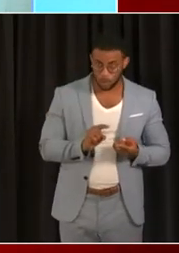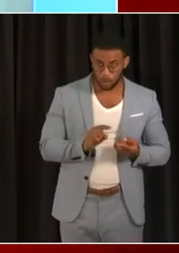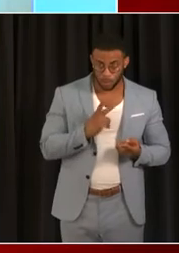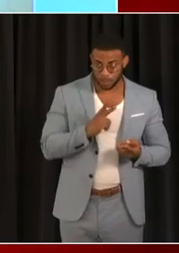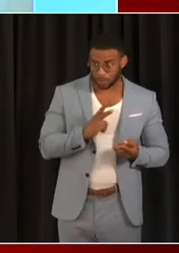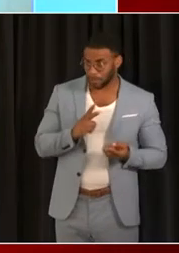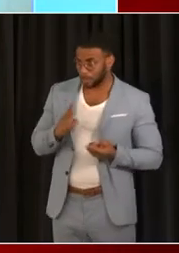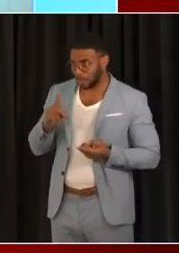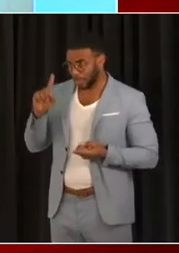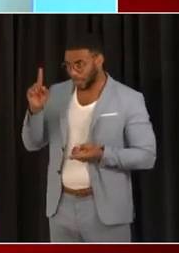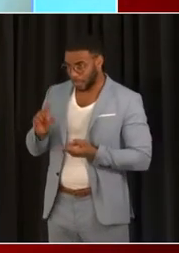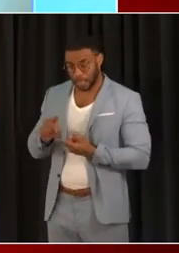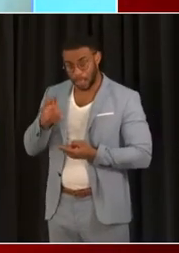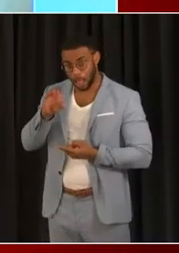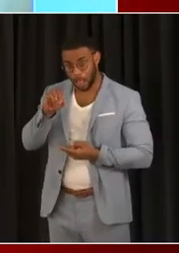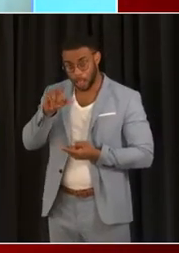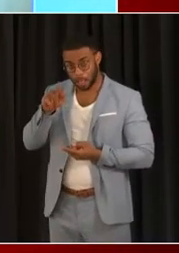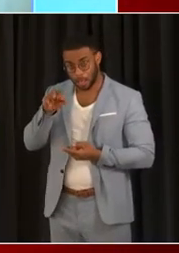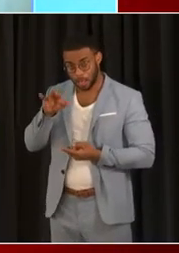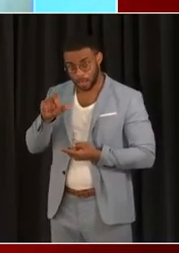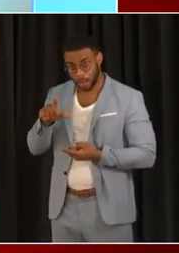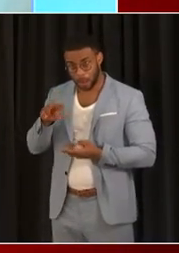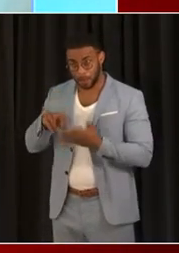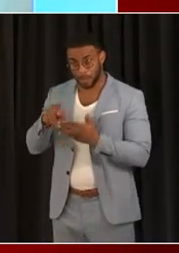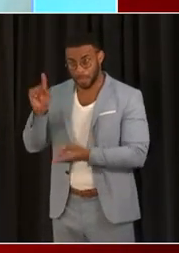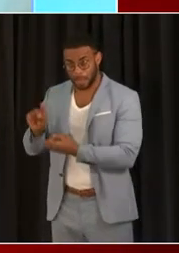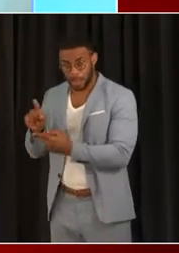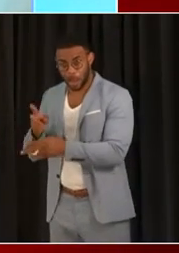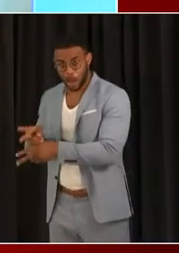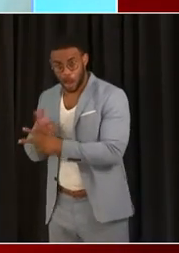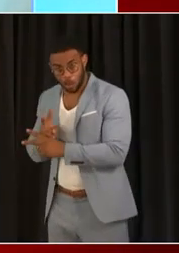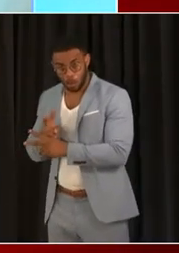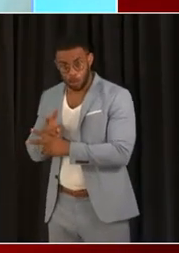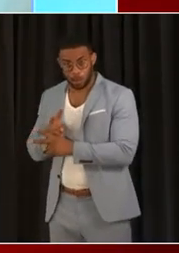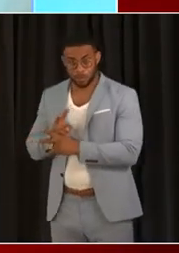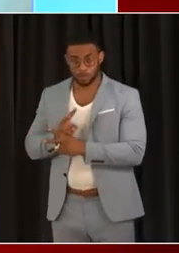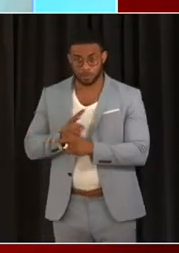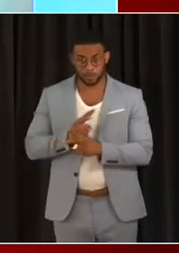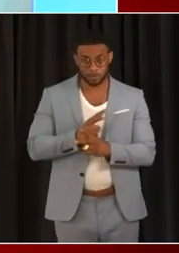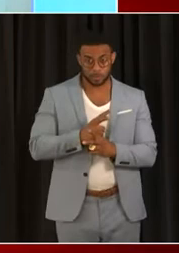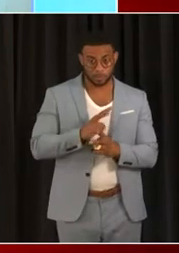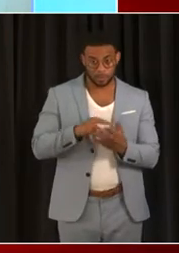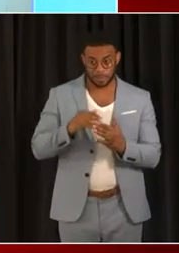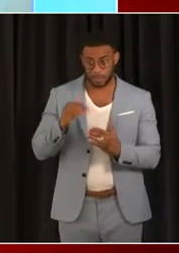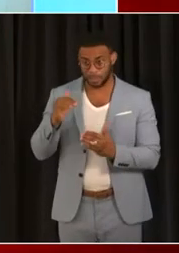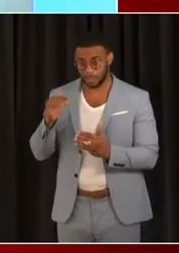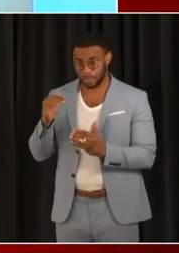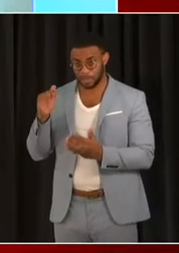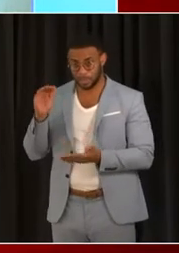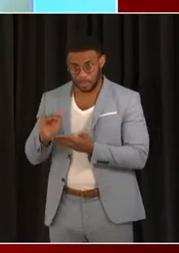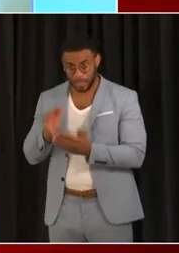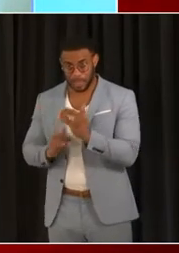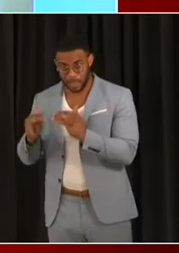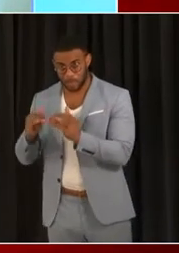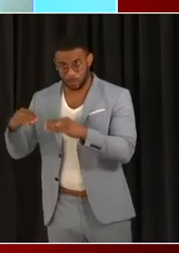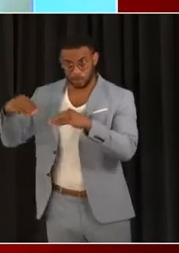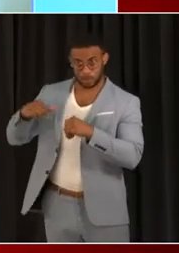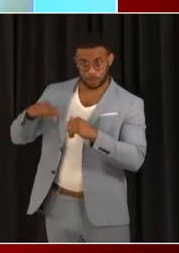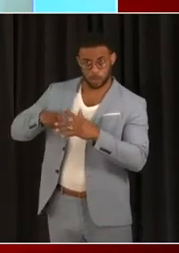we see less collateral. Less collateral means less loan. Less collateral means less equity to start your